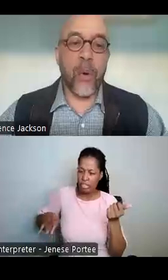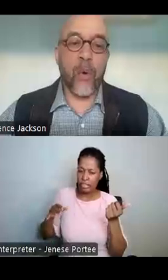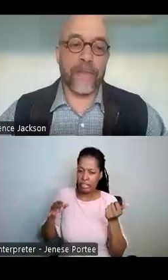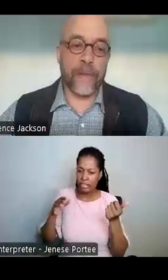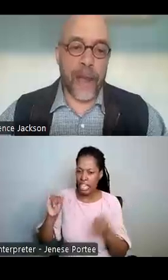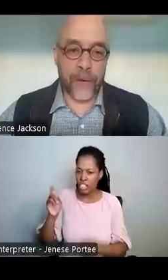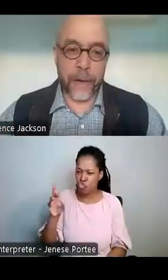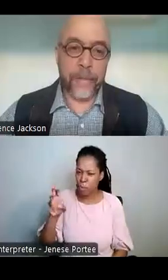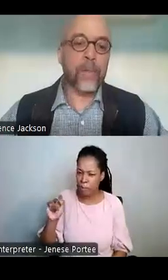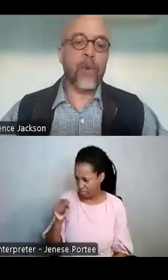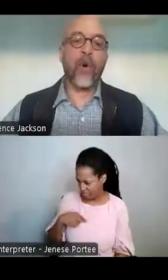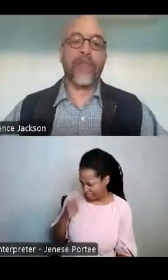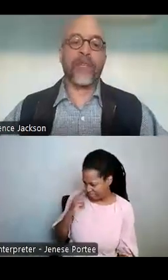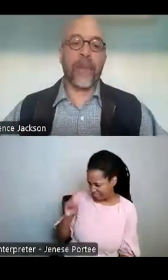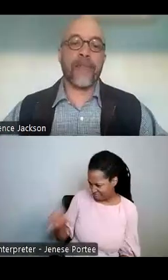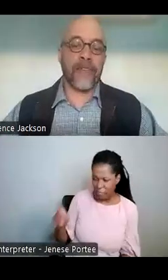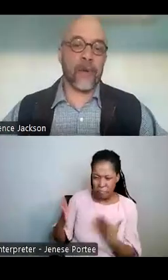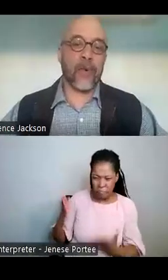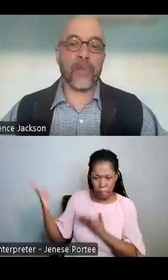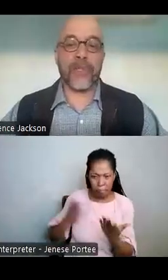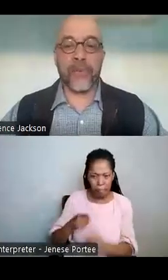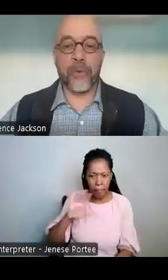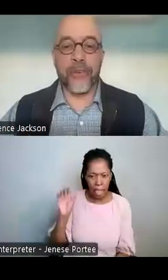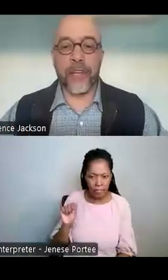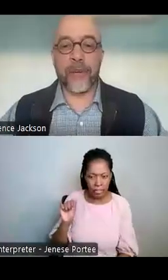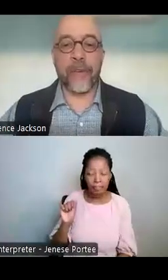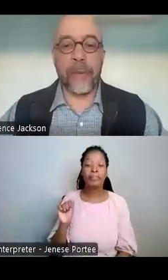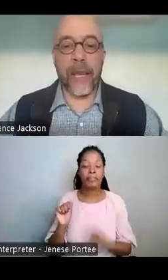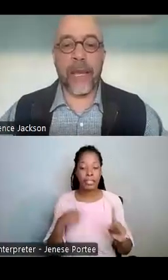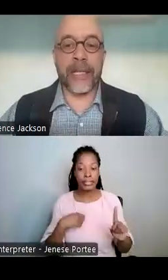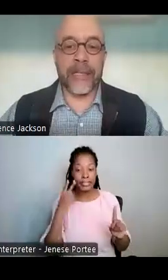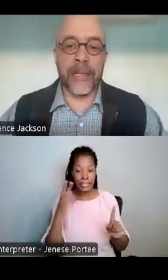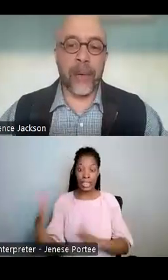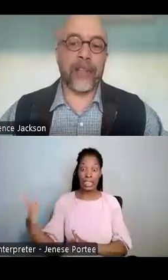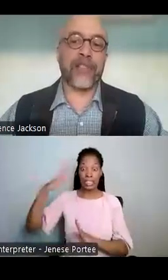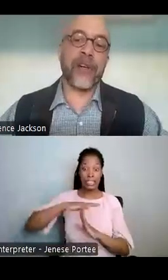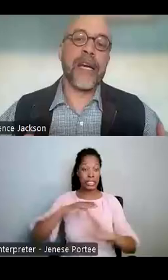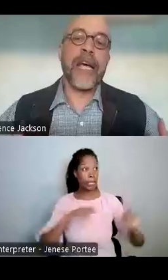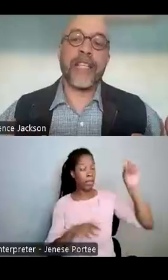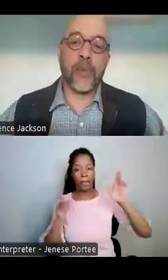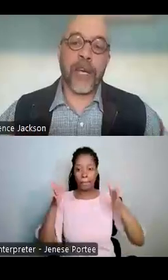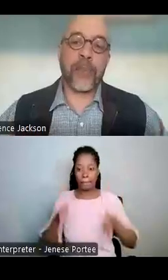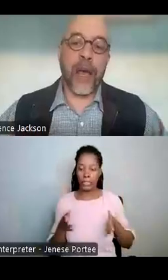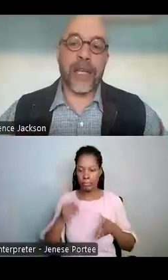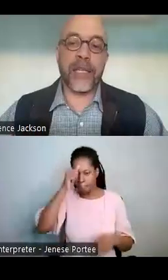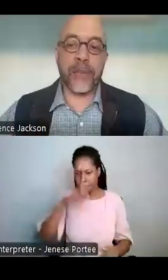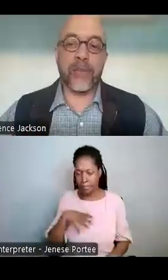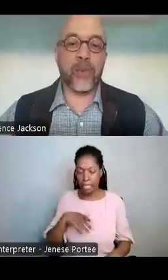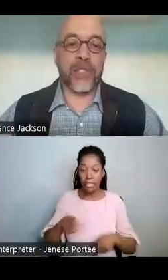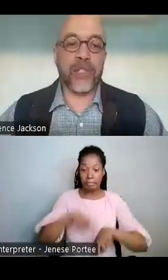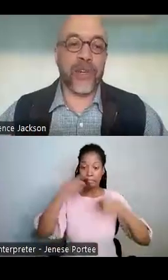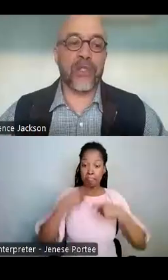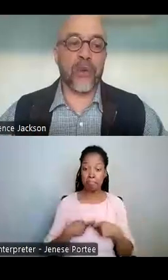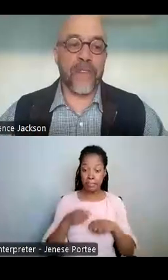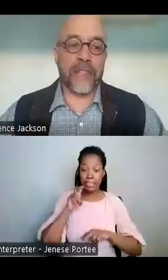was imported from Africa. On the top of the fingerboard was the rude figure of a man in sitting posture, and two pegs behind him to